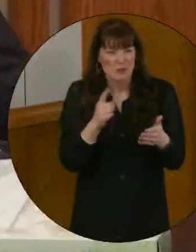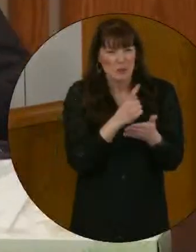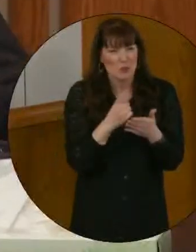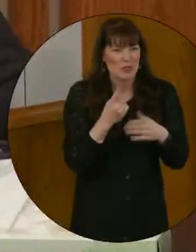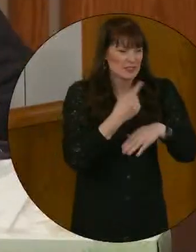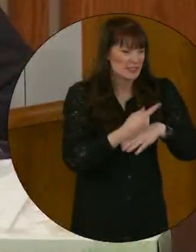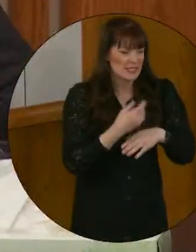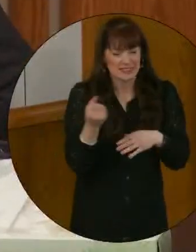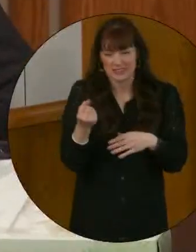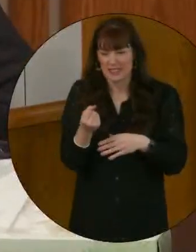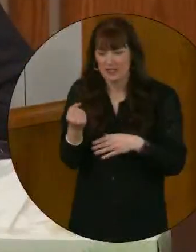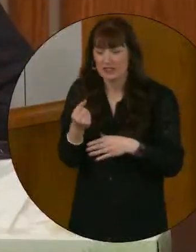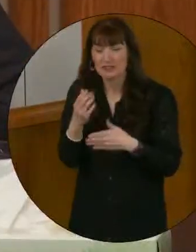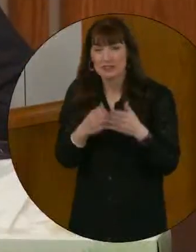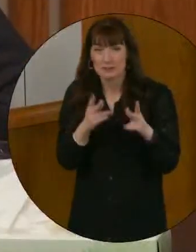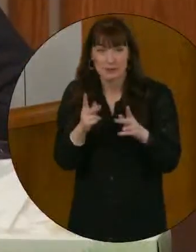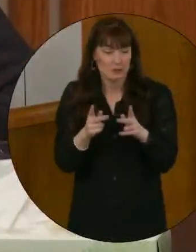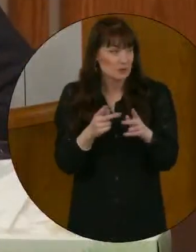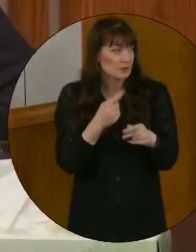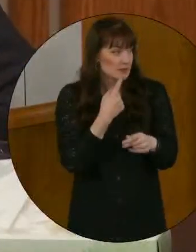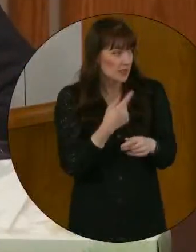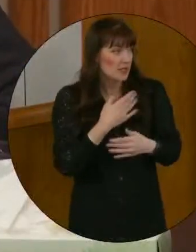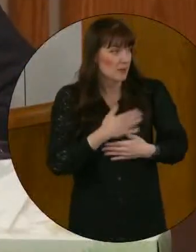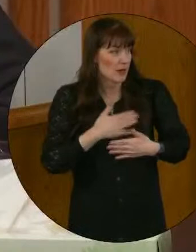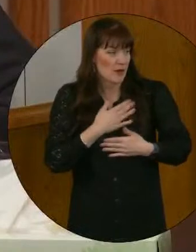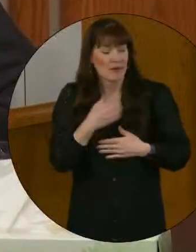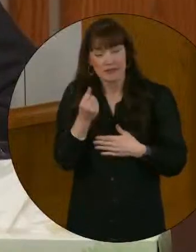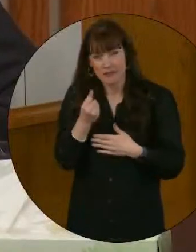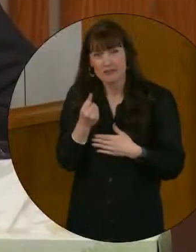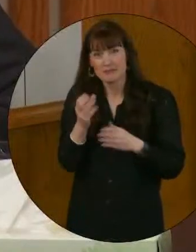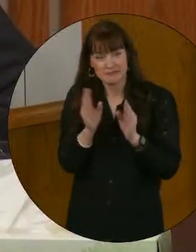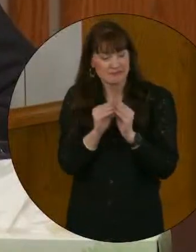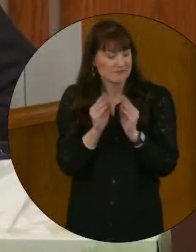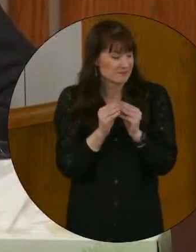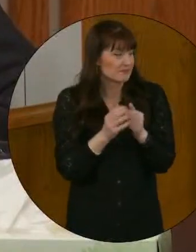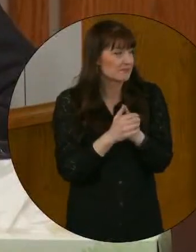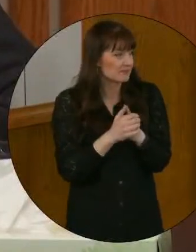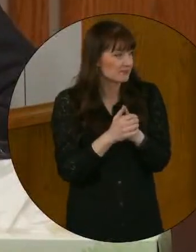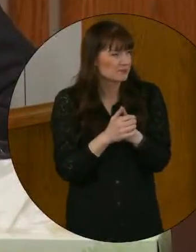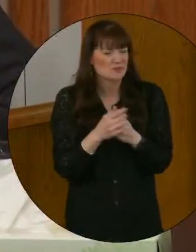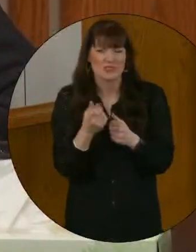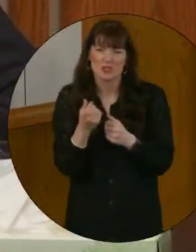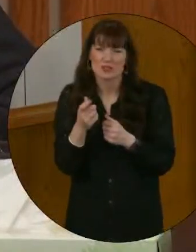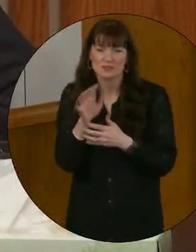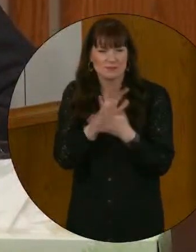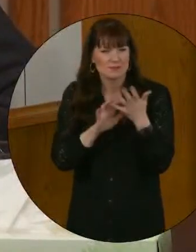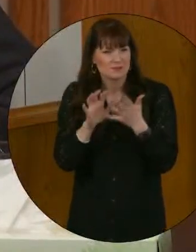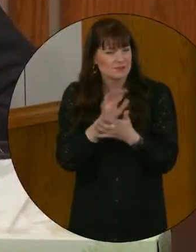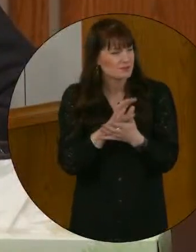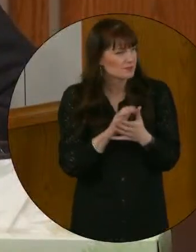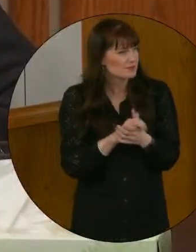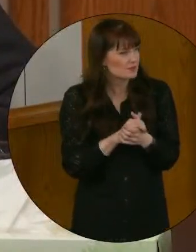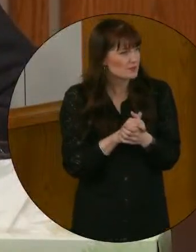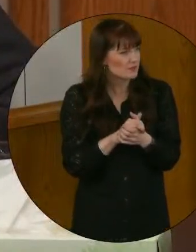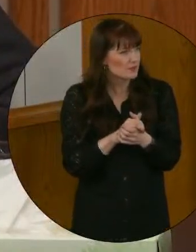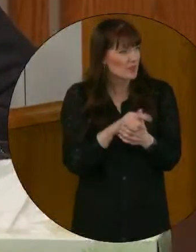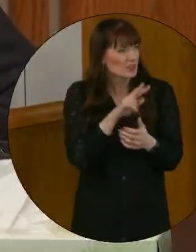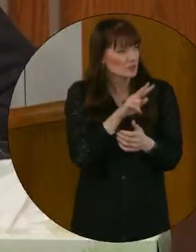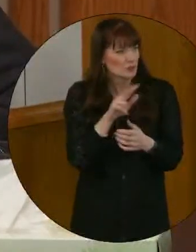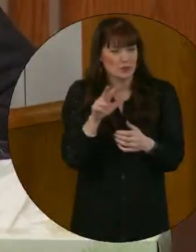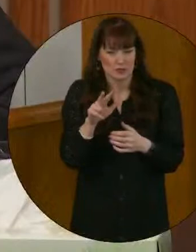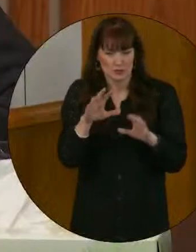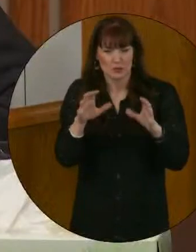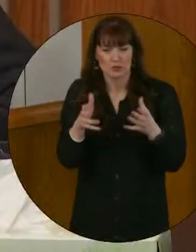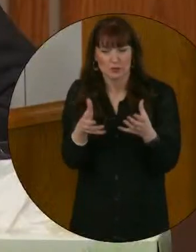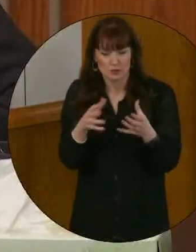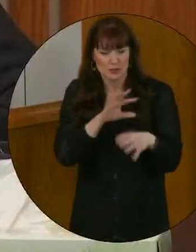the Saturday, although some people did express appreciation for Saturday. There was some confusion I found in the 2 or 3 groups that I kind